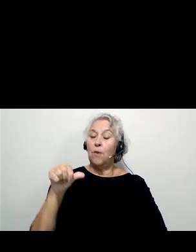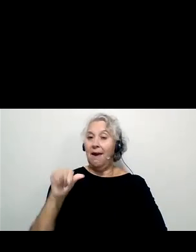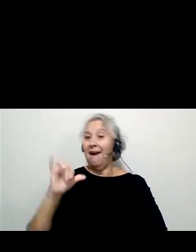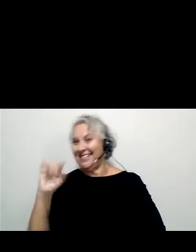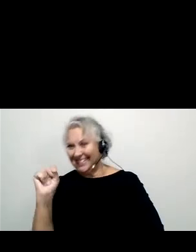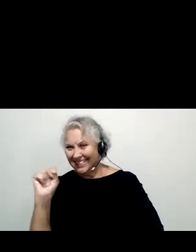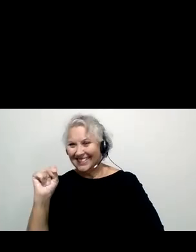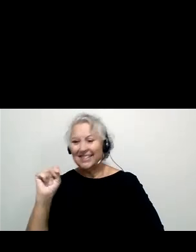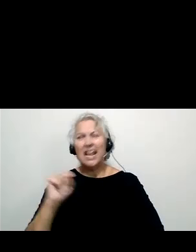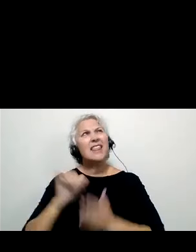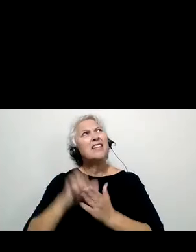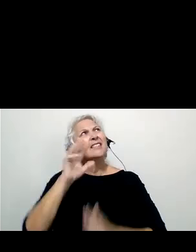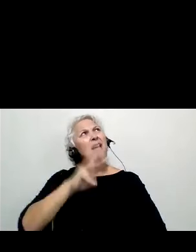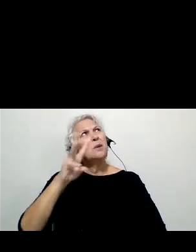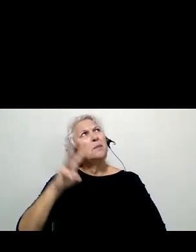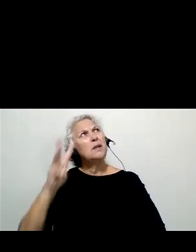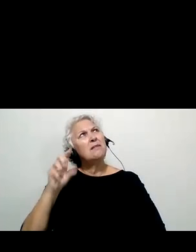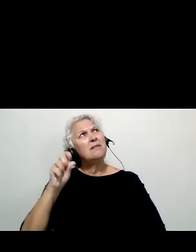the